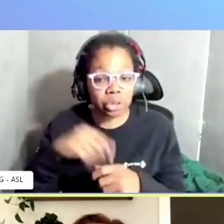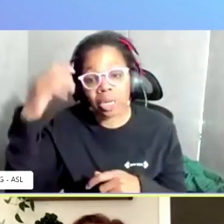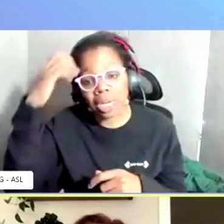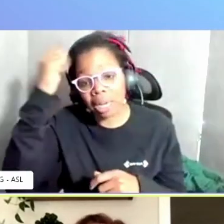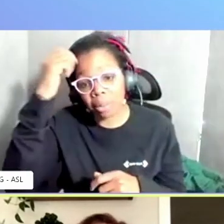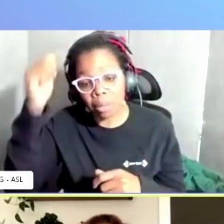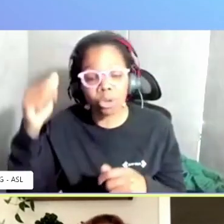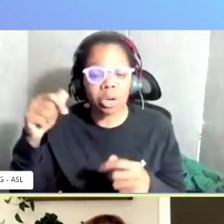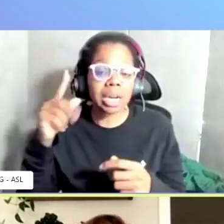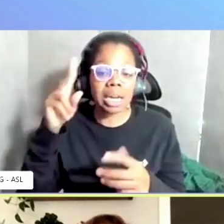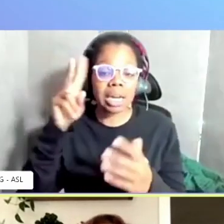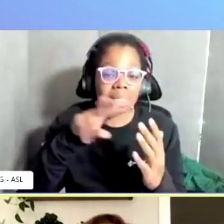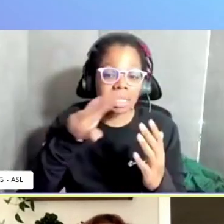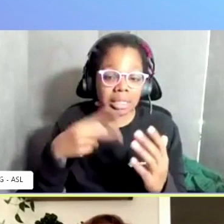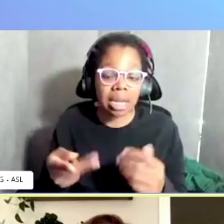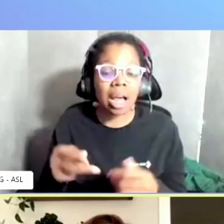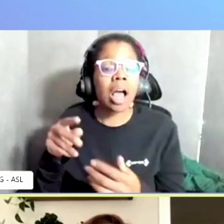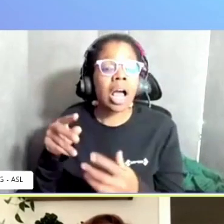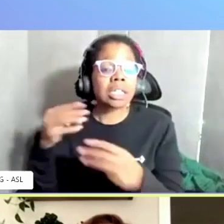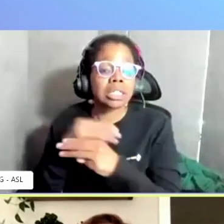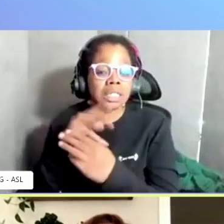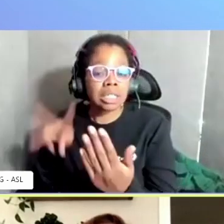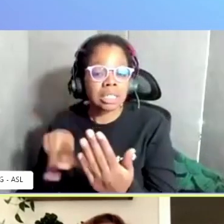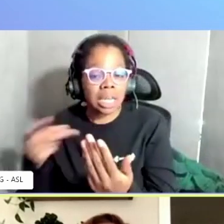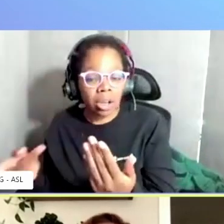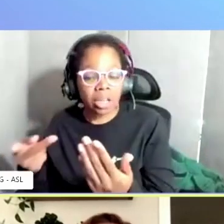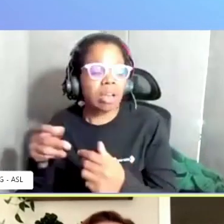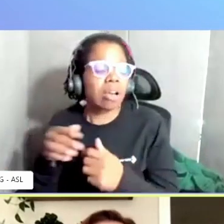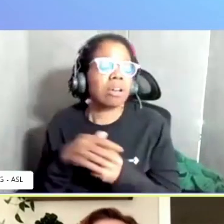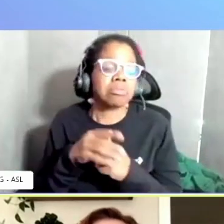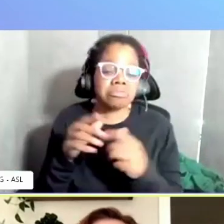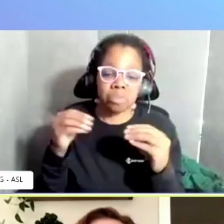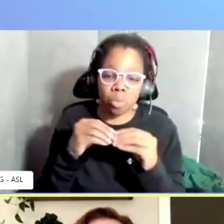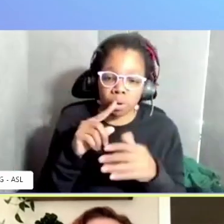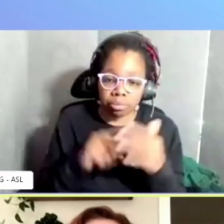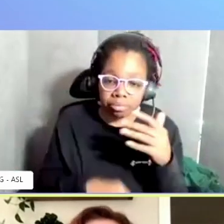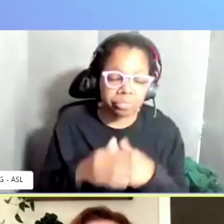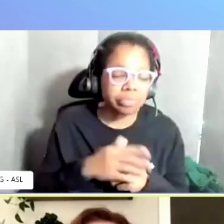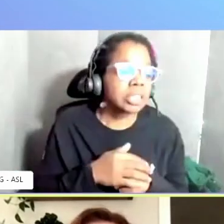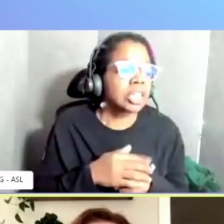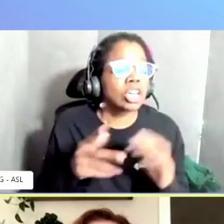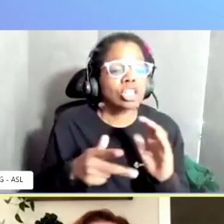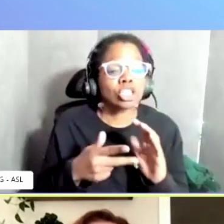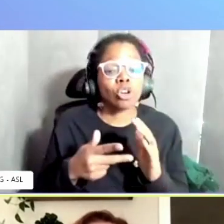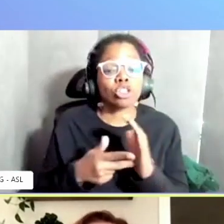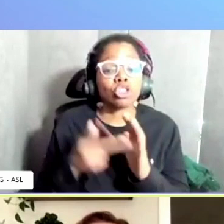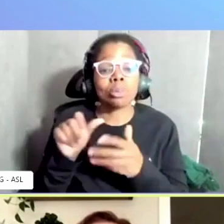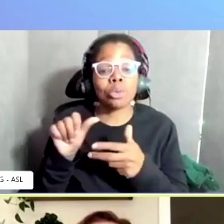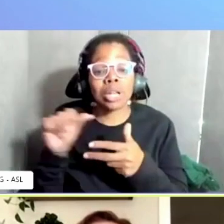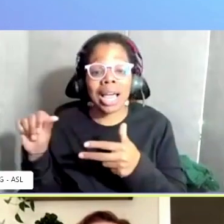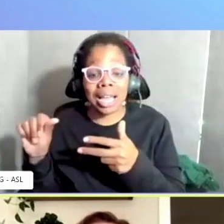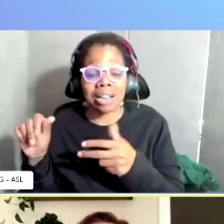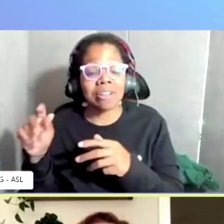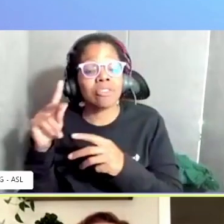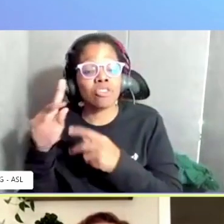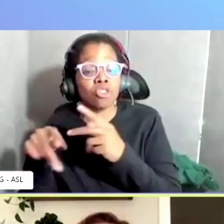memory, dyslexia, dyscalculia, and more. So the AAA version is stricter than the AA version